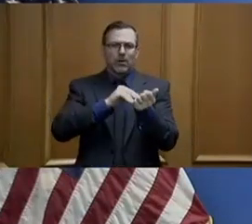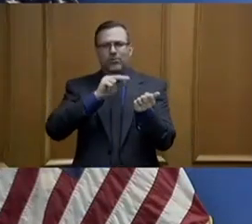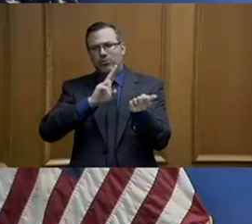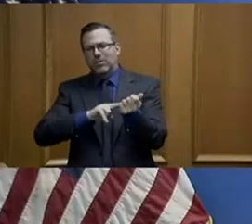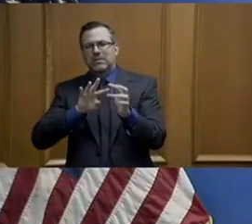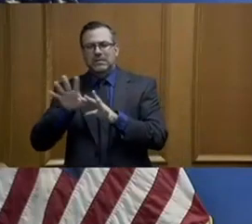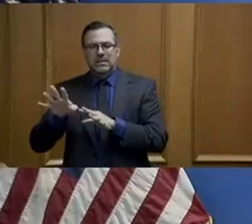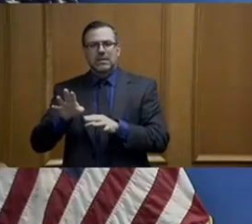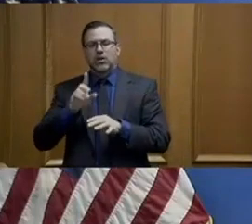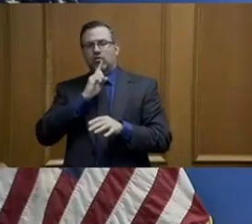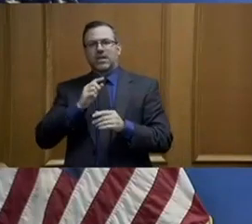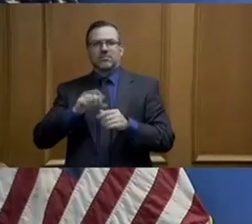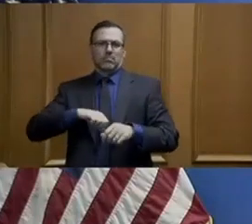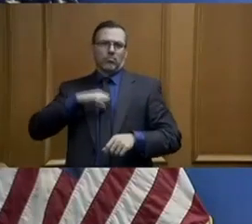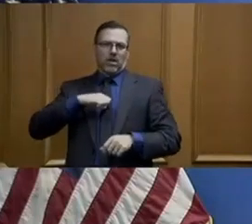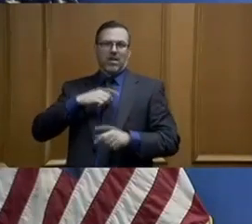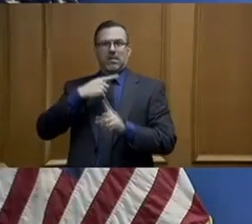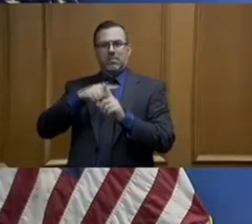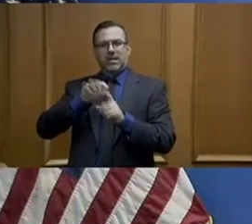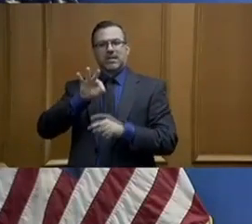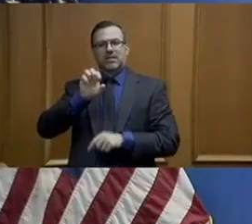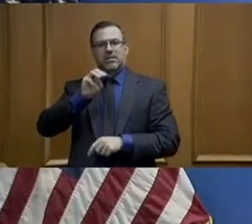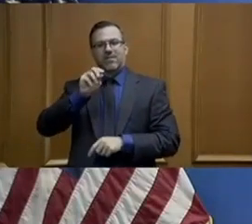well as FEMA.